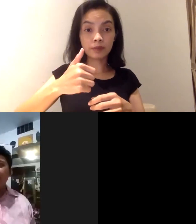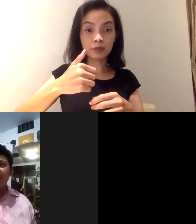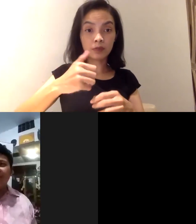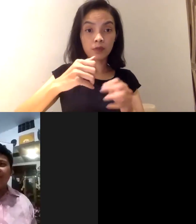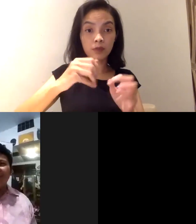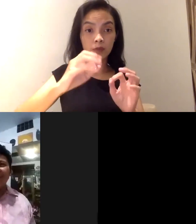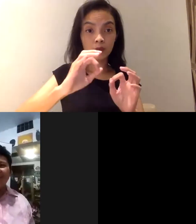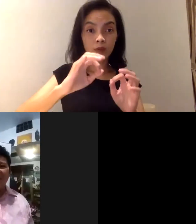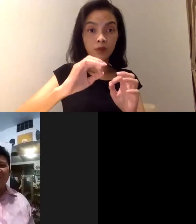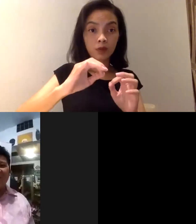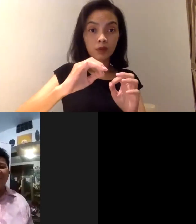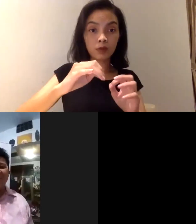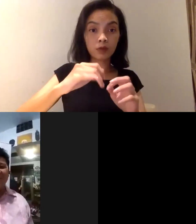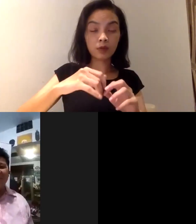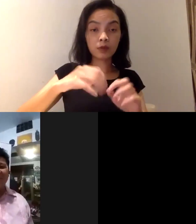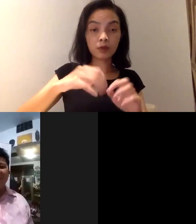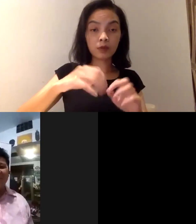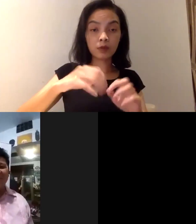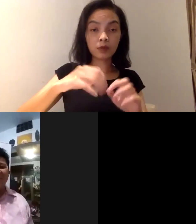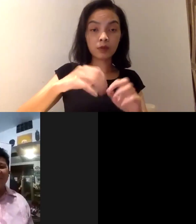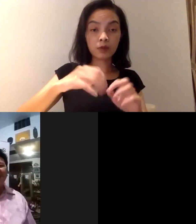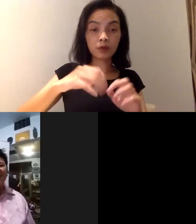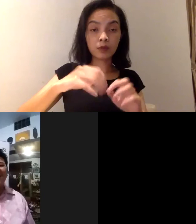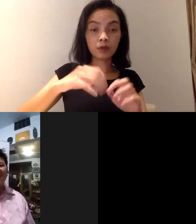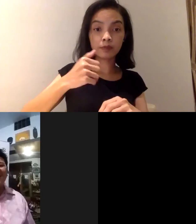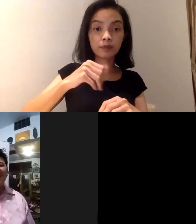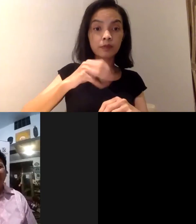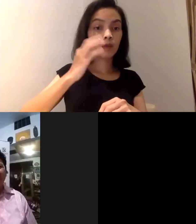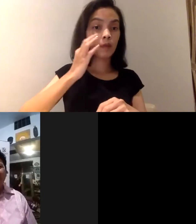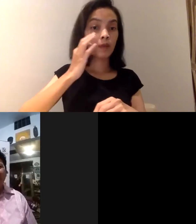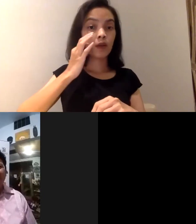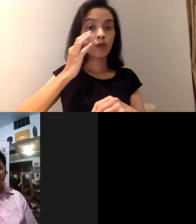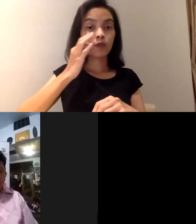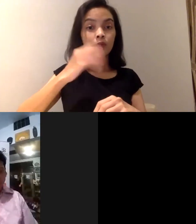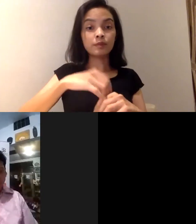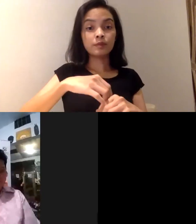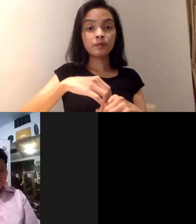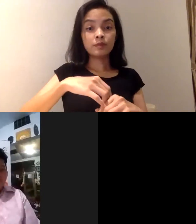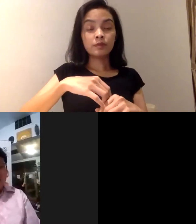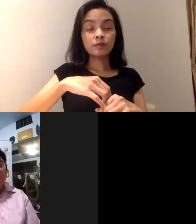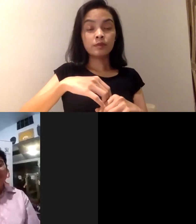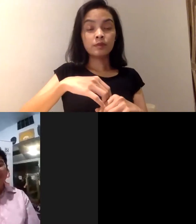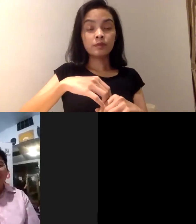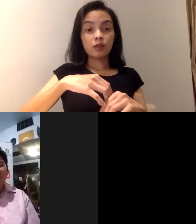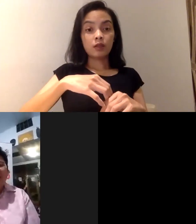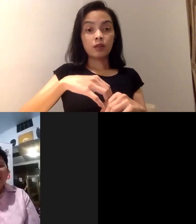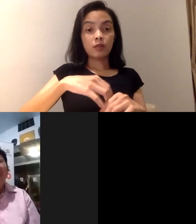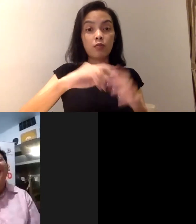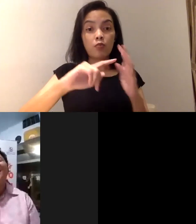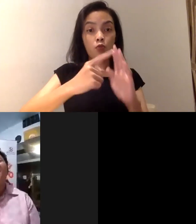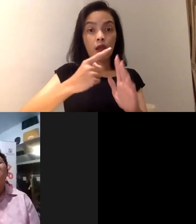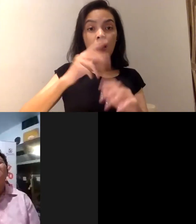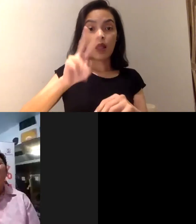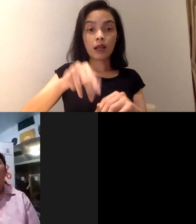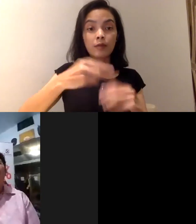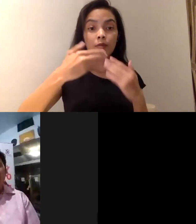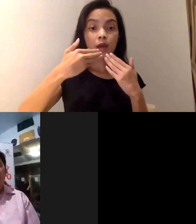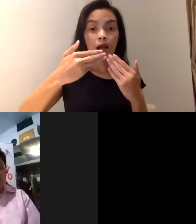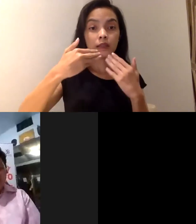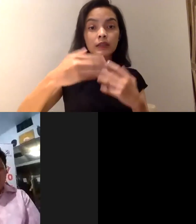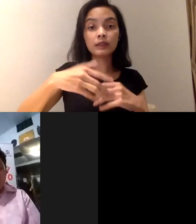I think this is better. All right. Sorry, everyone. Okay, I will start. Thank you, everyone. Sorry about